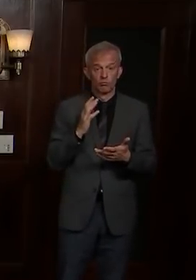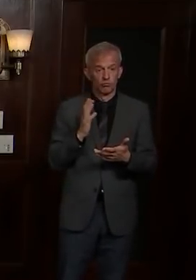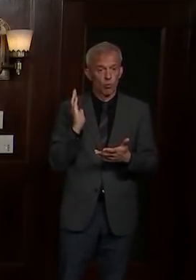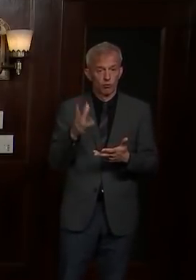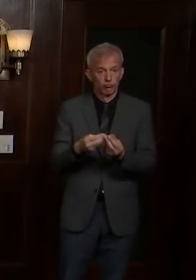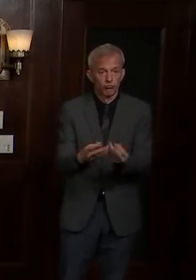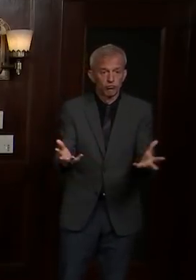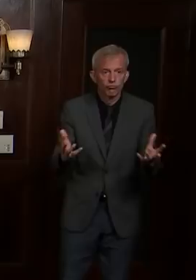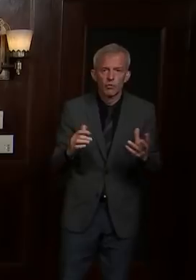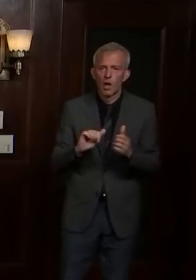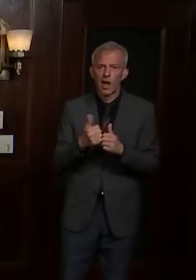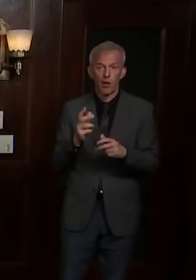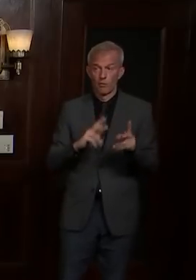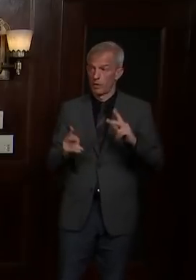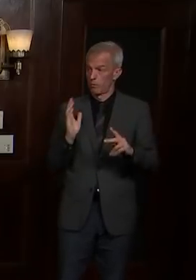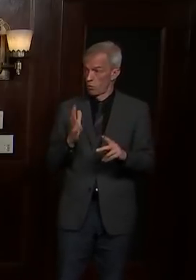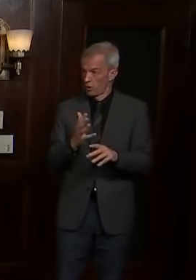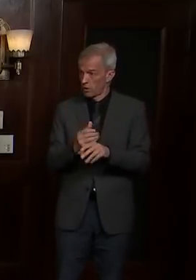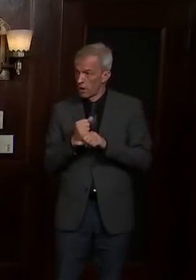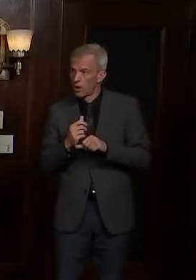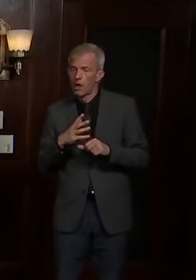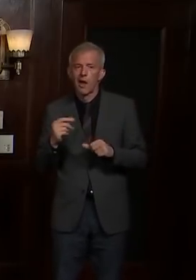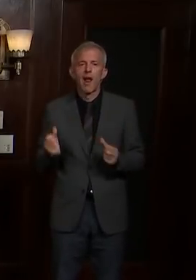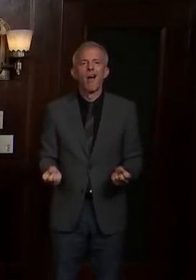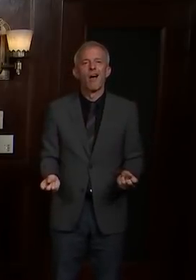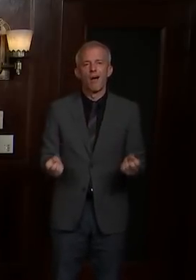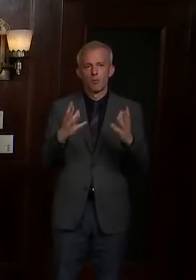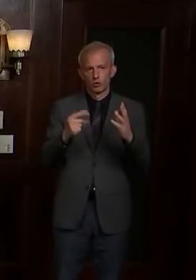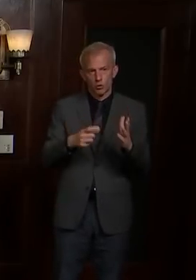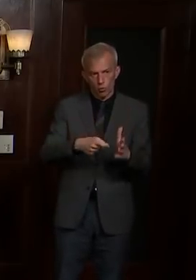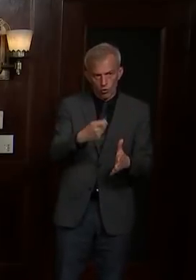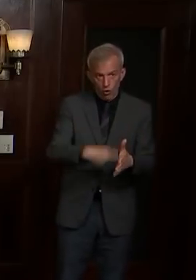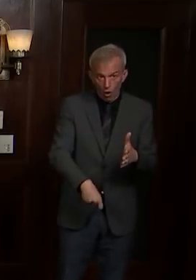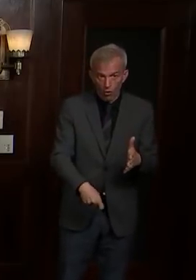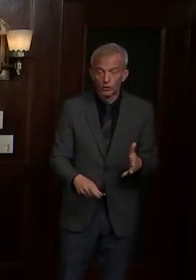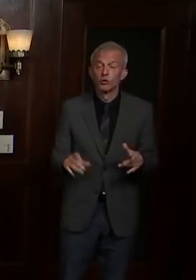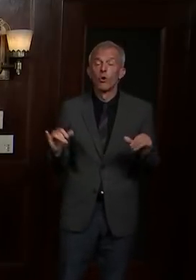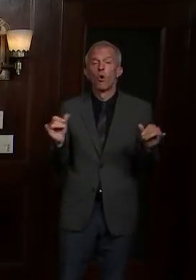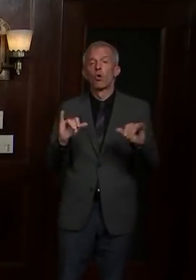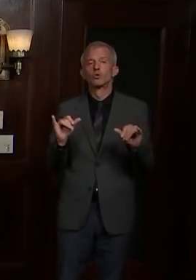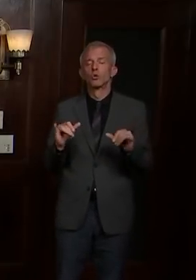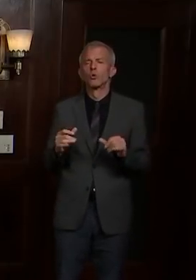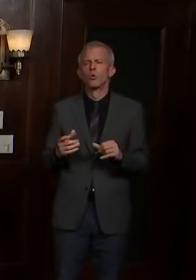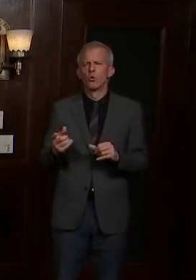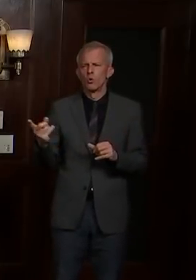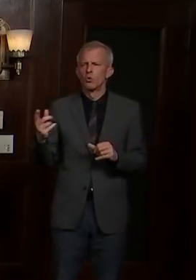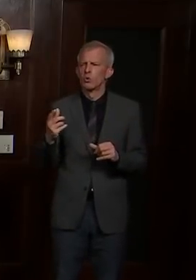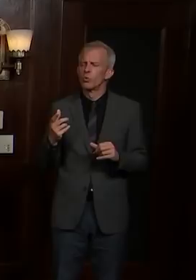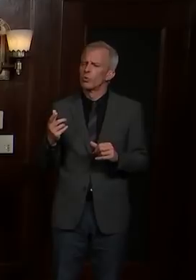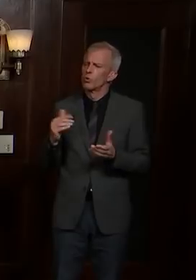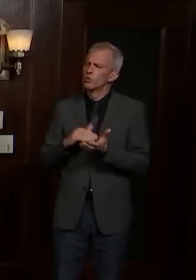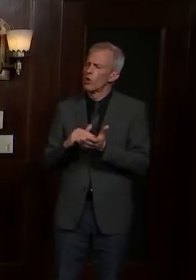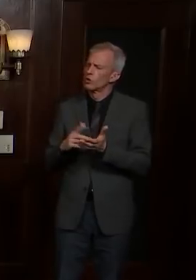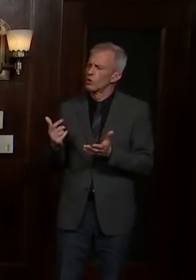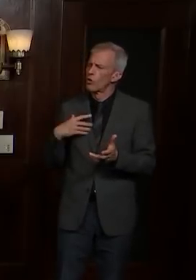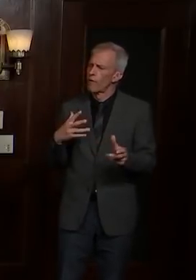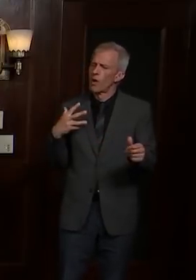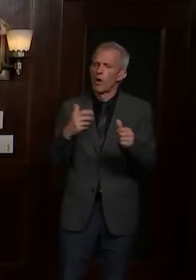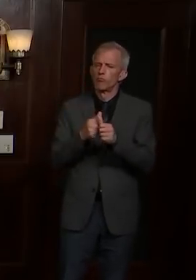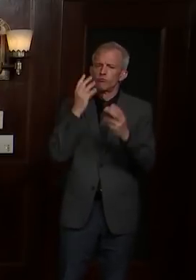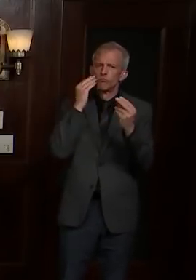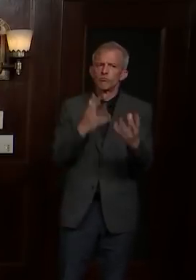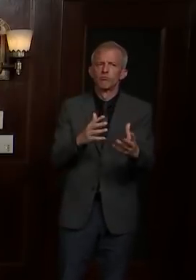going to get a hold of those, and how much they're going to cost? Also, do you have an update, you or Dr. Ferrer, on how